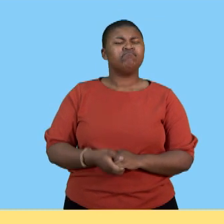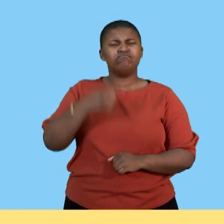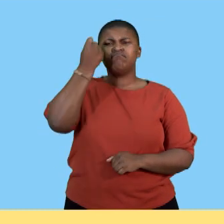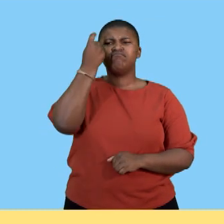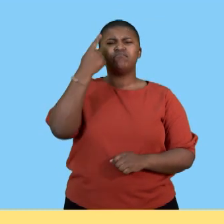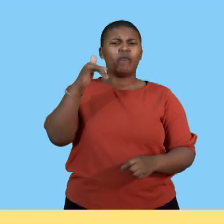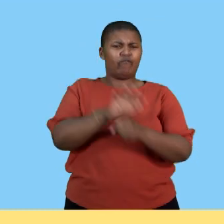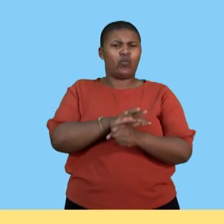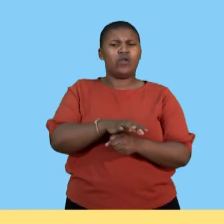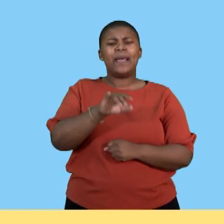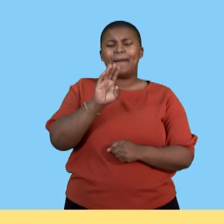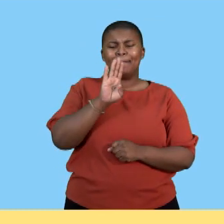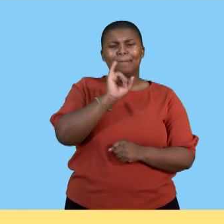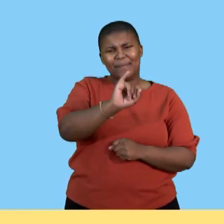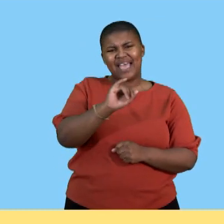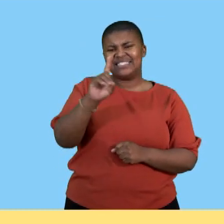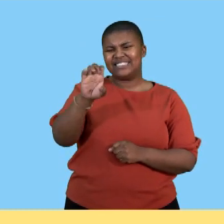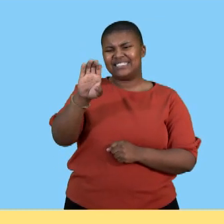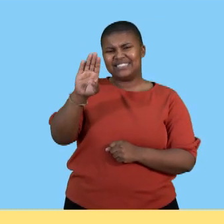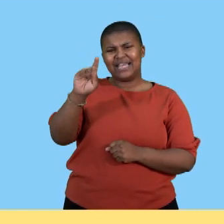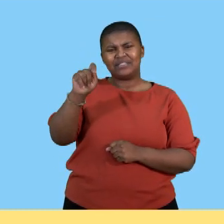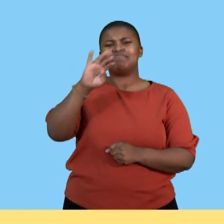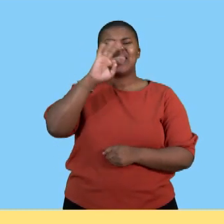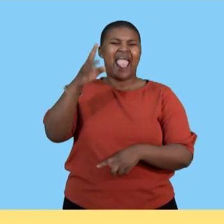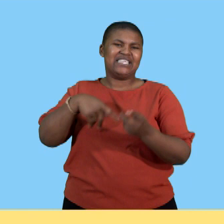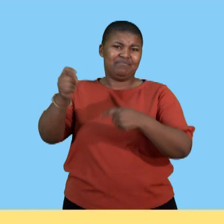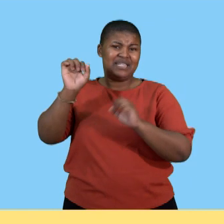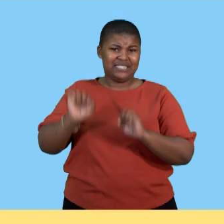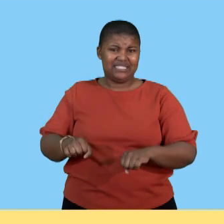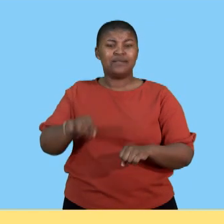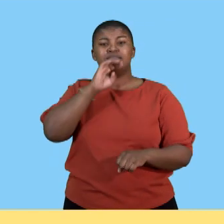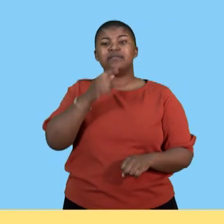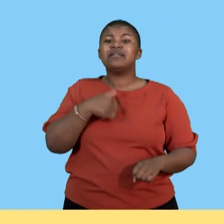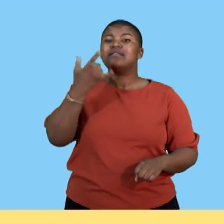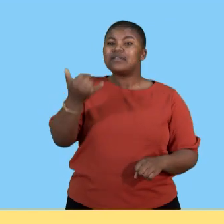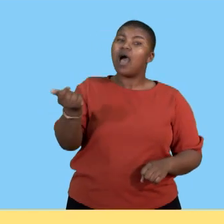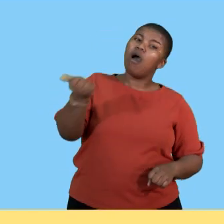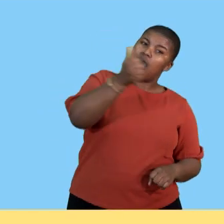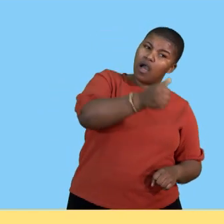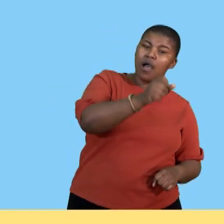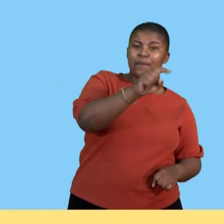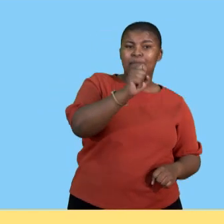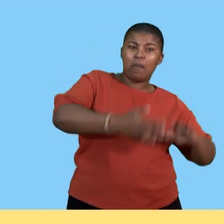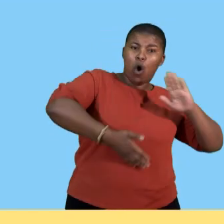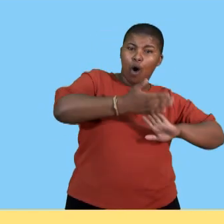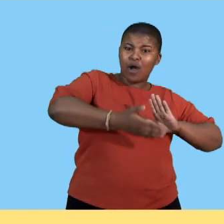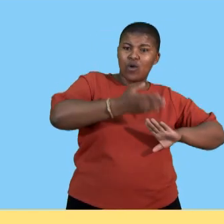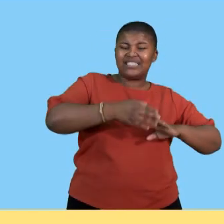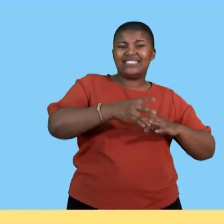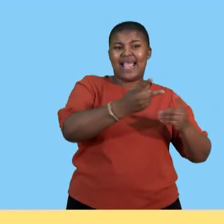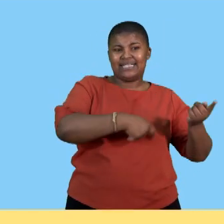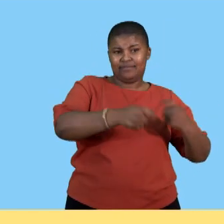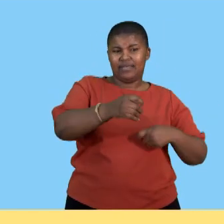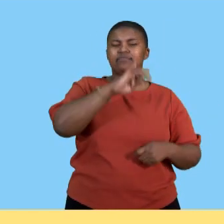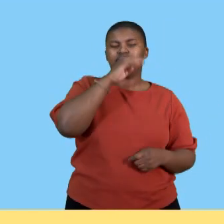we understand that bad debts are an expense. So I'm going to come now to my operating expenses,